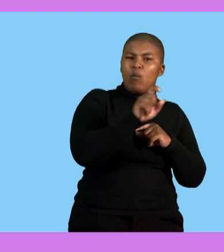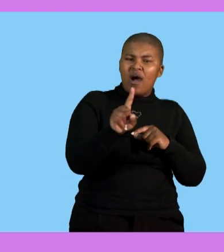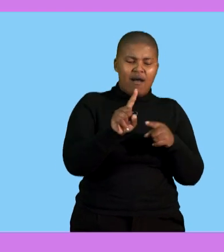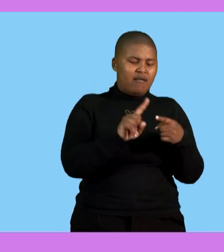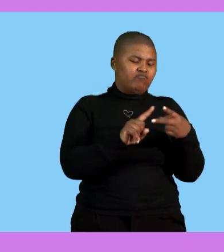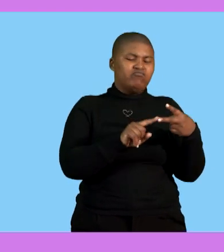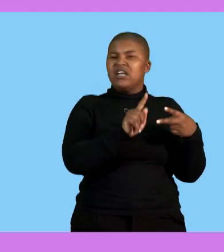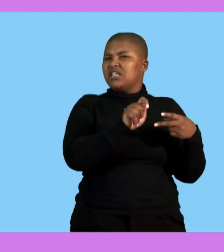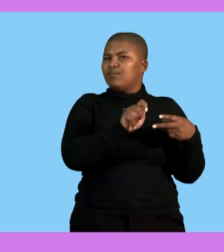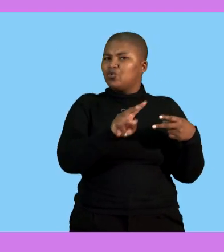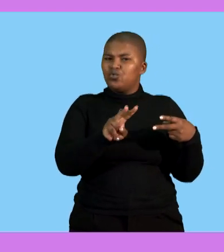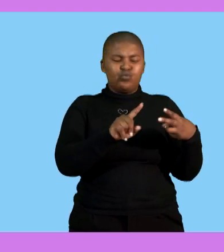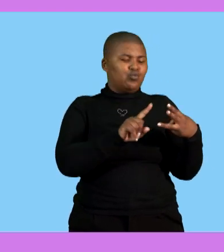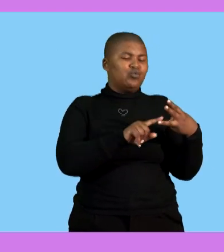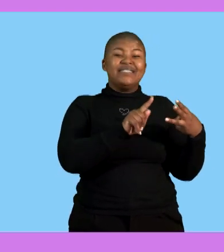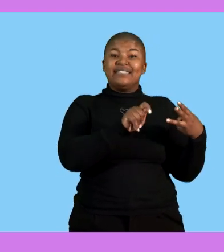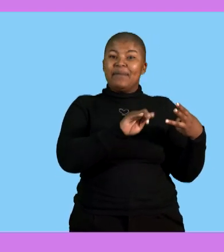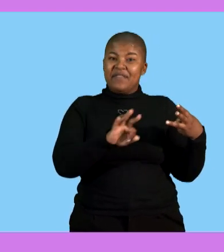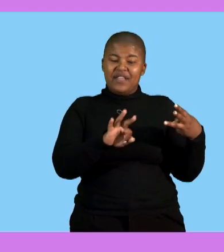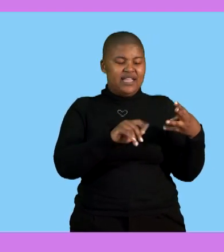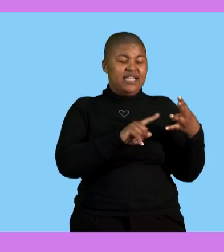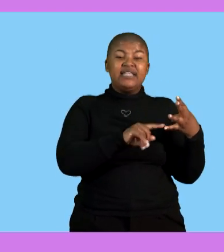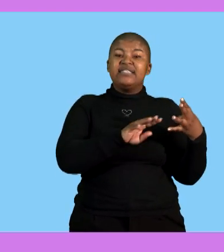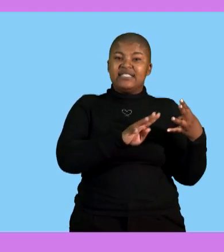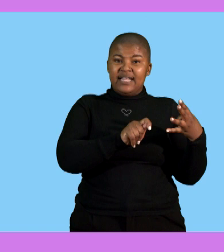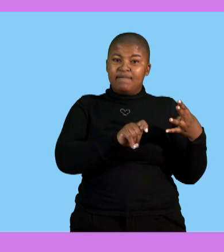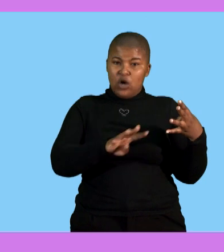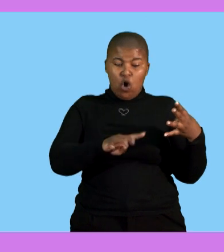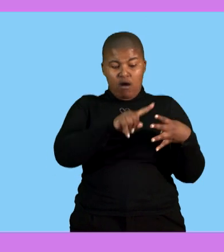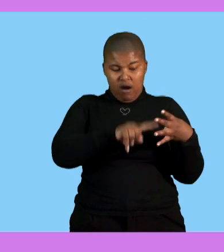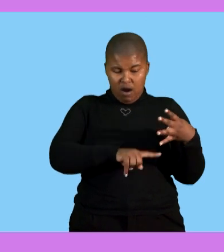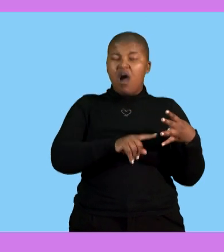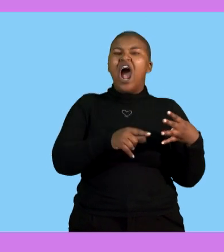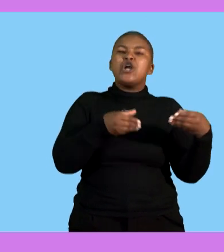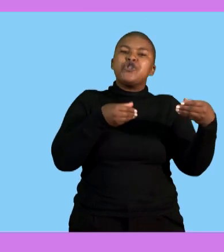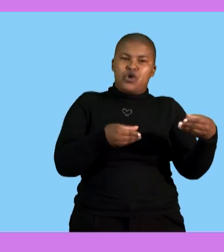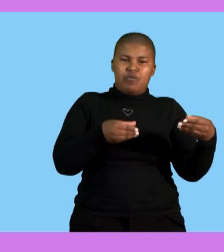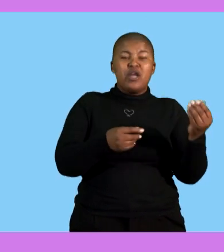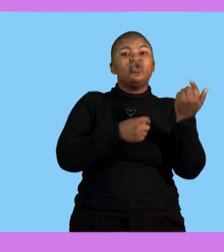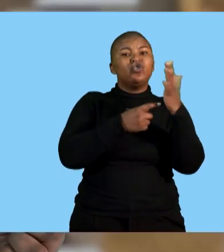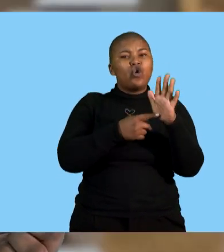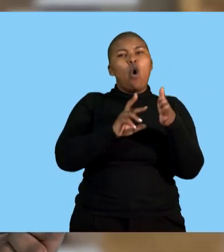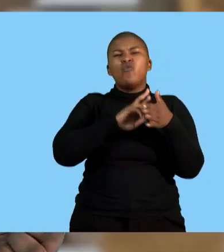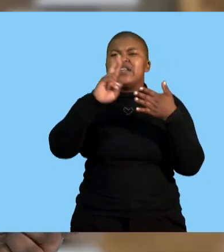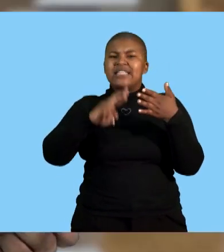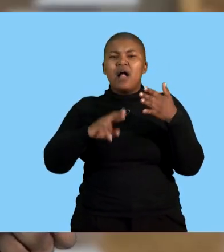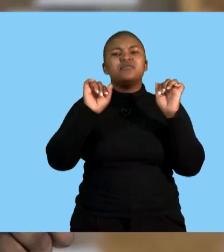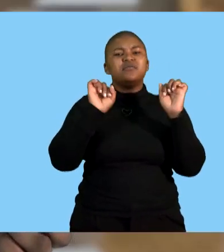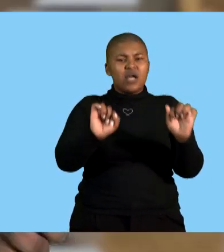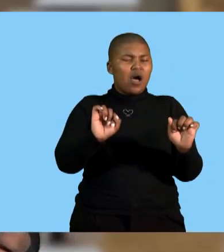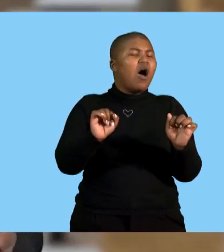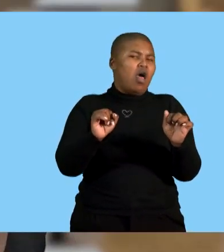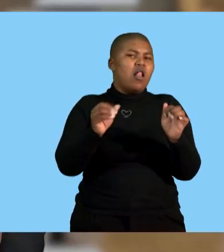and records, because the report will indicate the performance of a learner from each subject as per